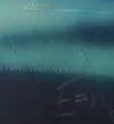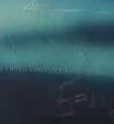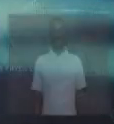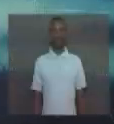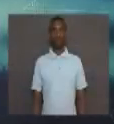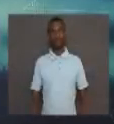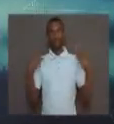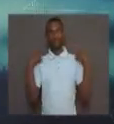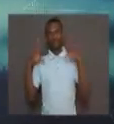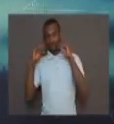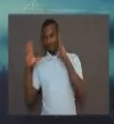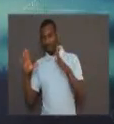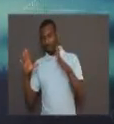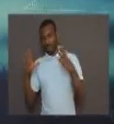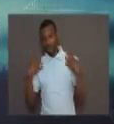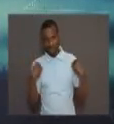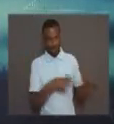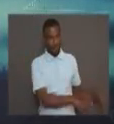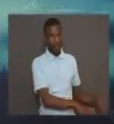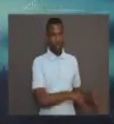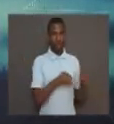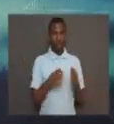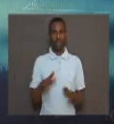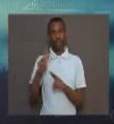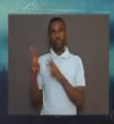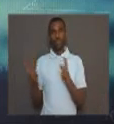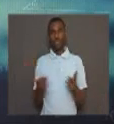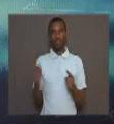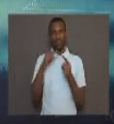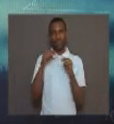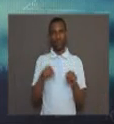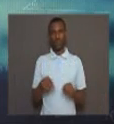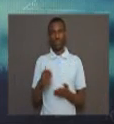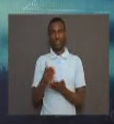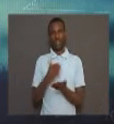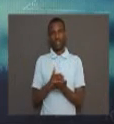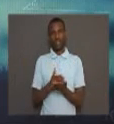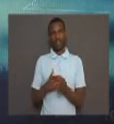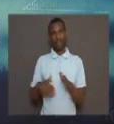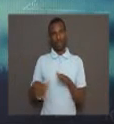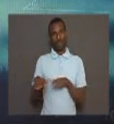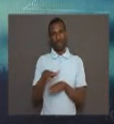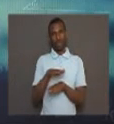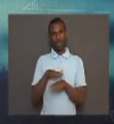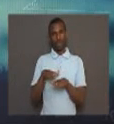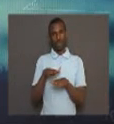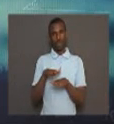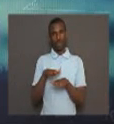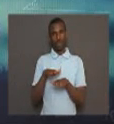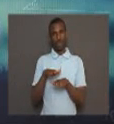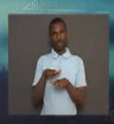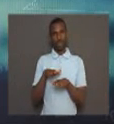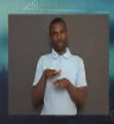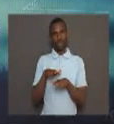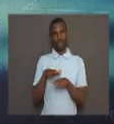Hello, teacher. Hello, students. Welcome to today's lesson on